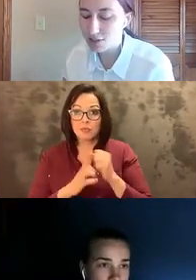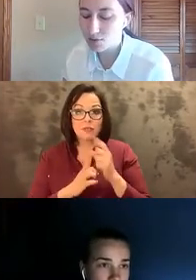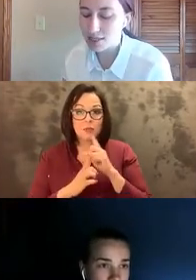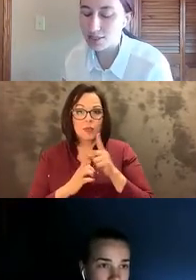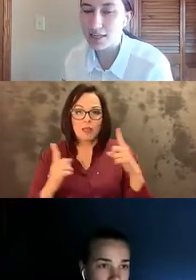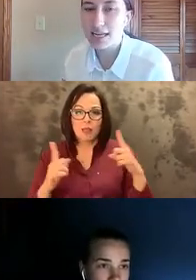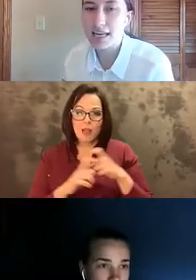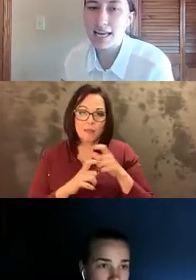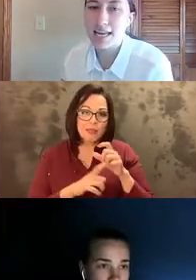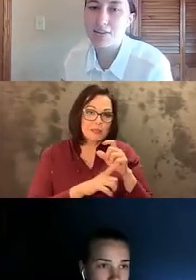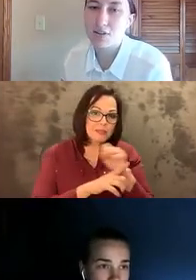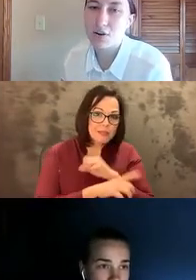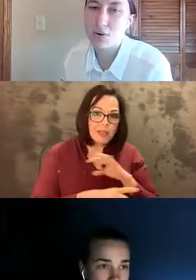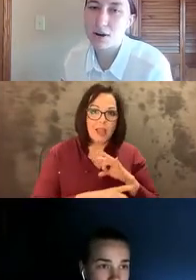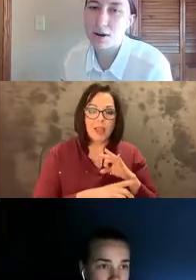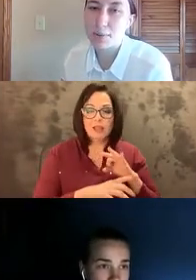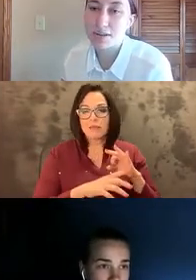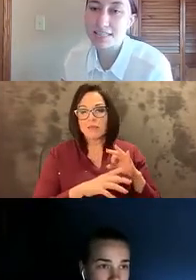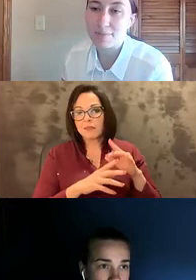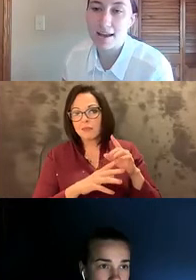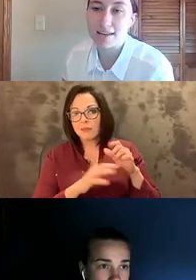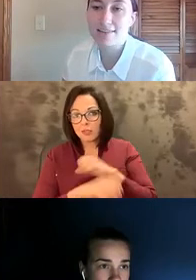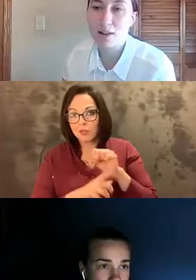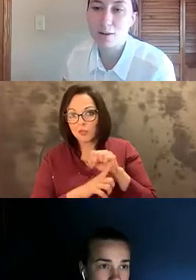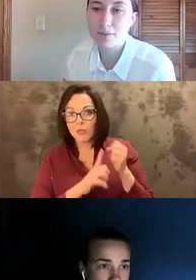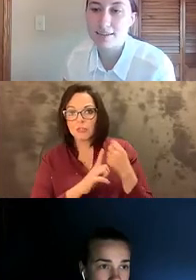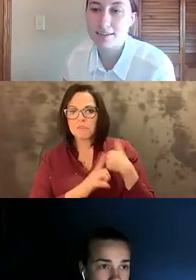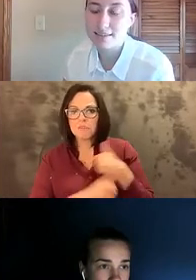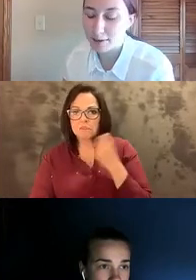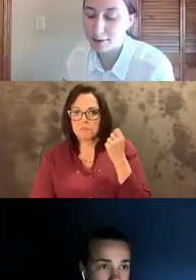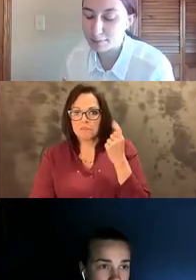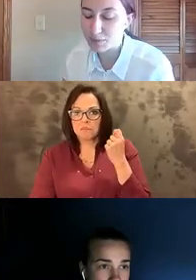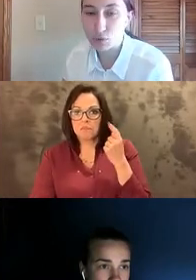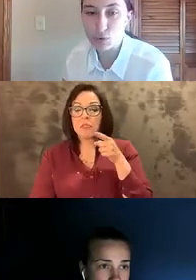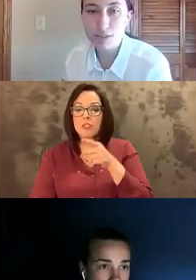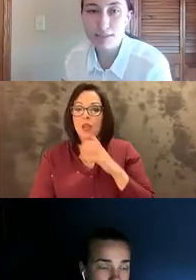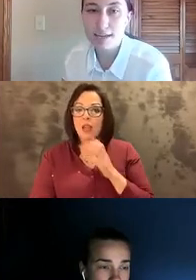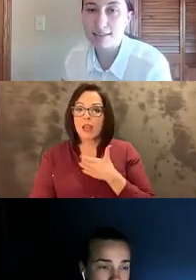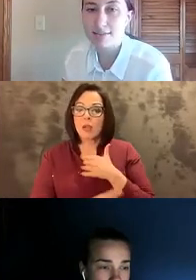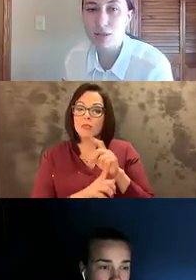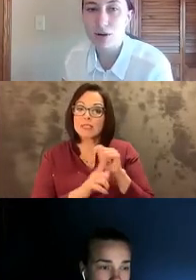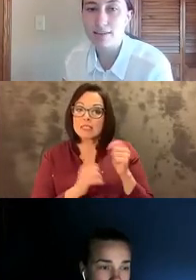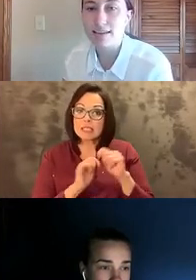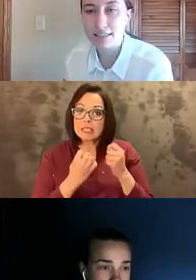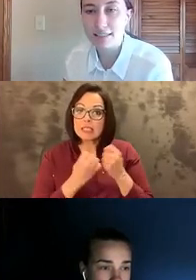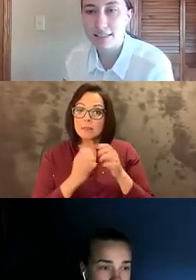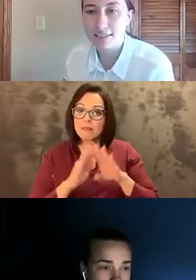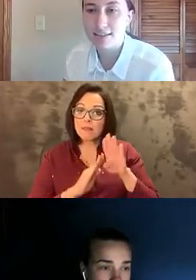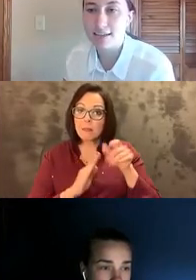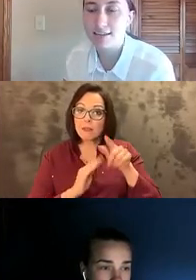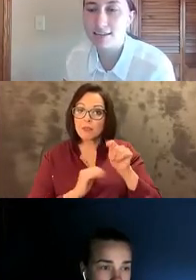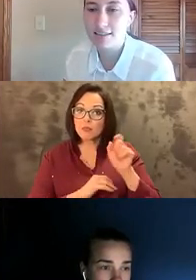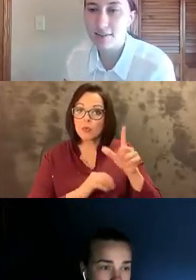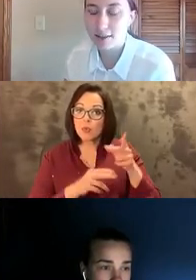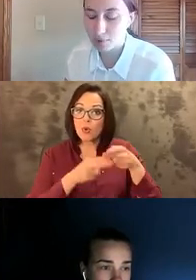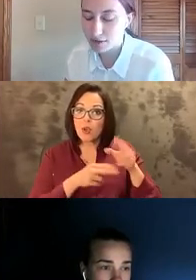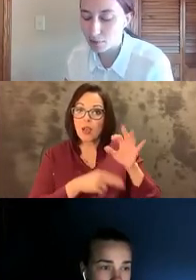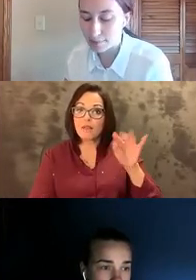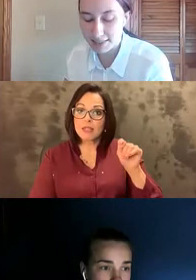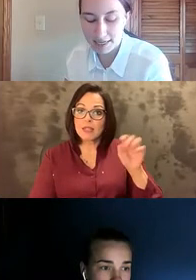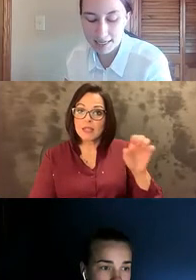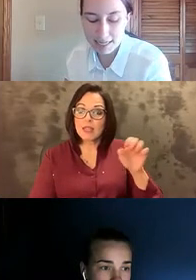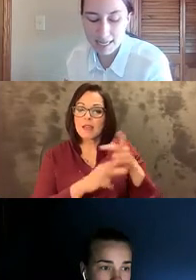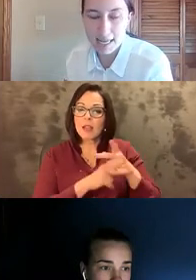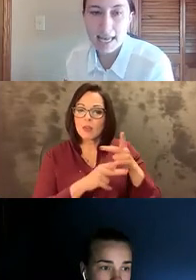staff situation. And so our team has developed this tool that we call the FTE Calculator, and it's available